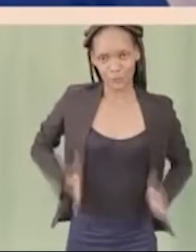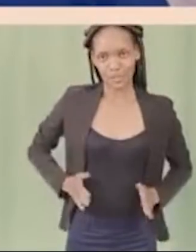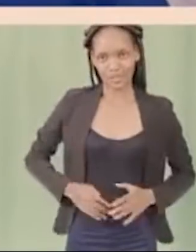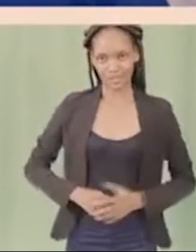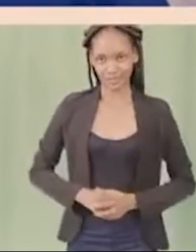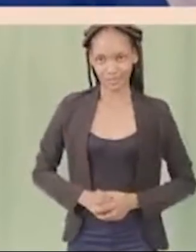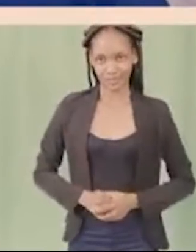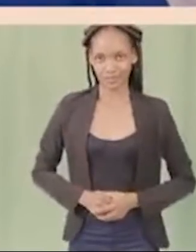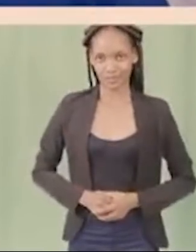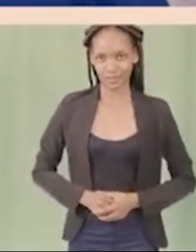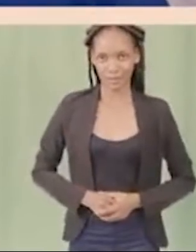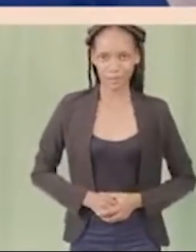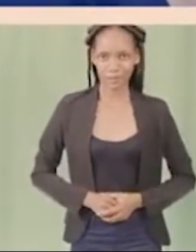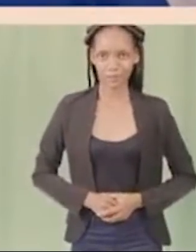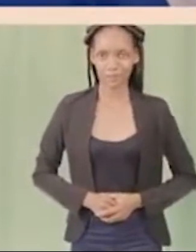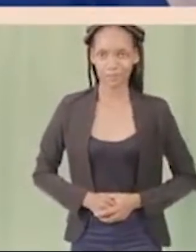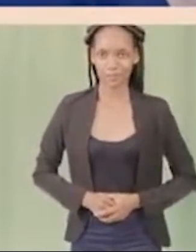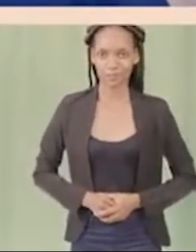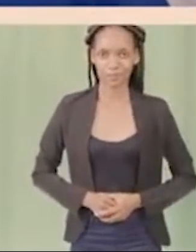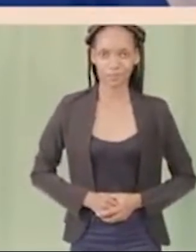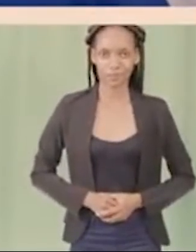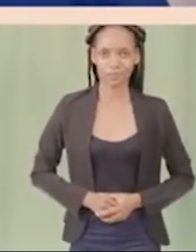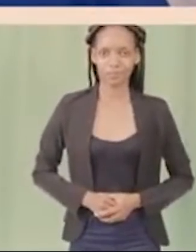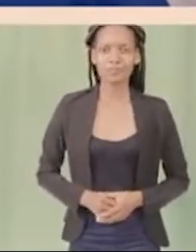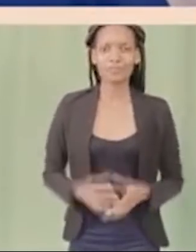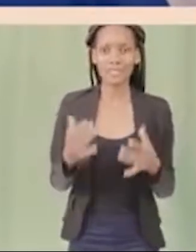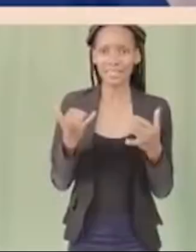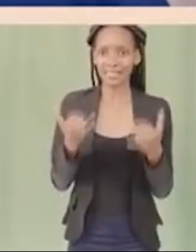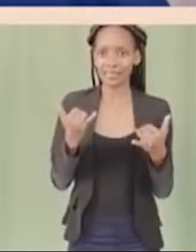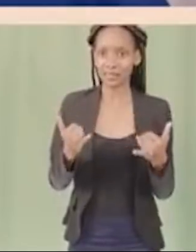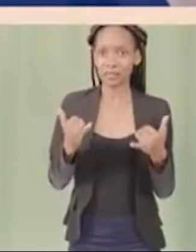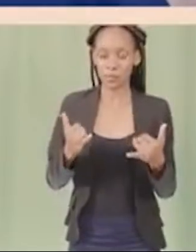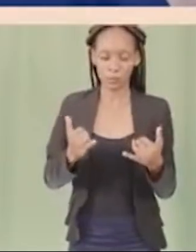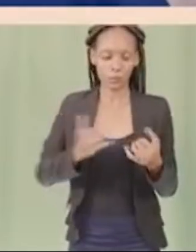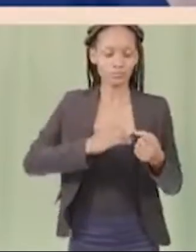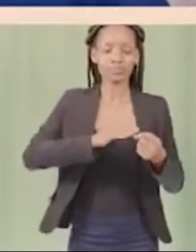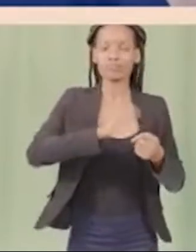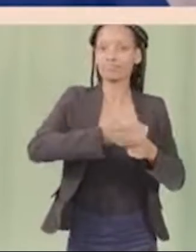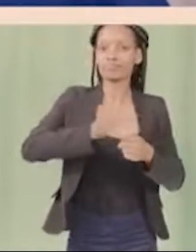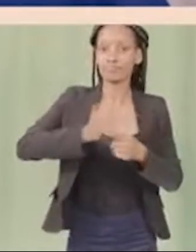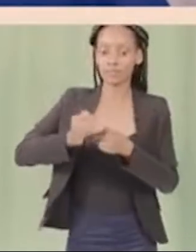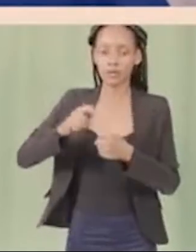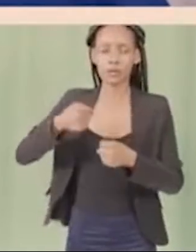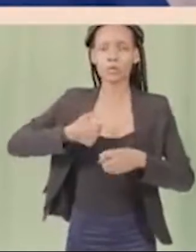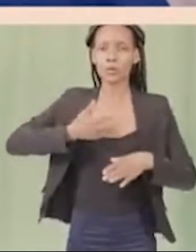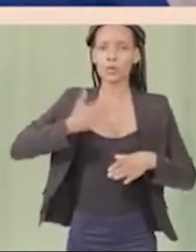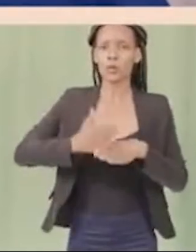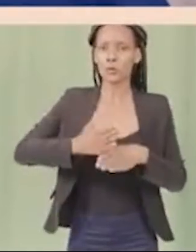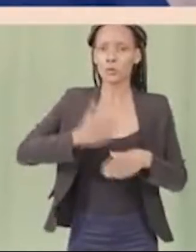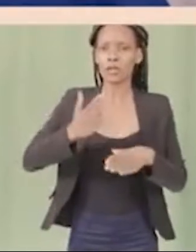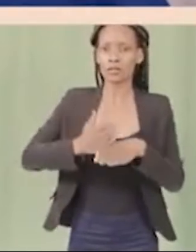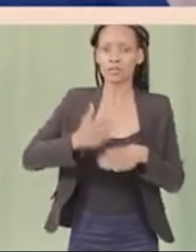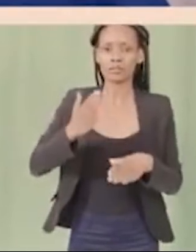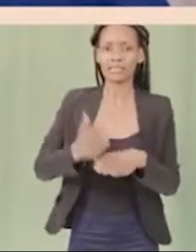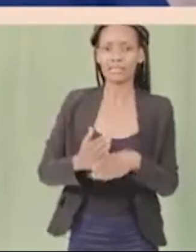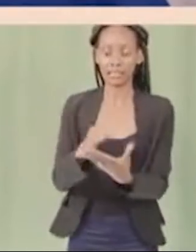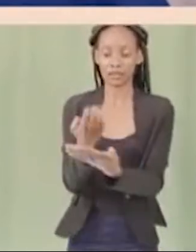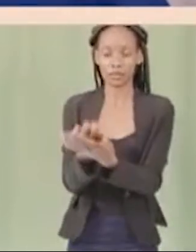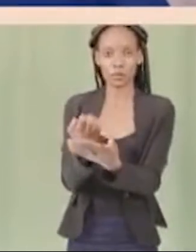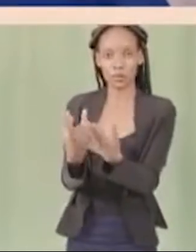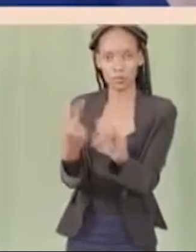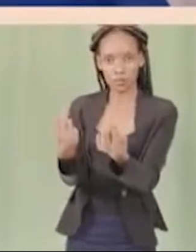We are now in the phase of reconstruction and recovery. We are working to build a new